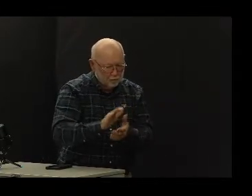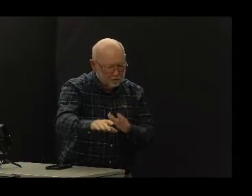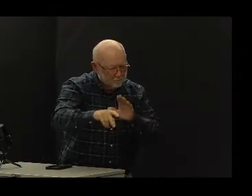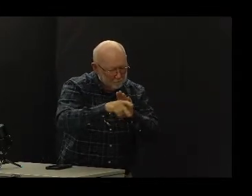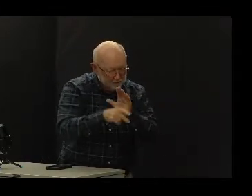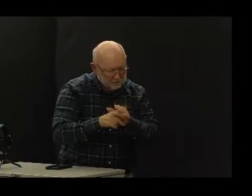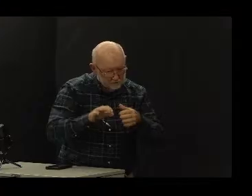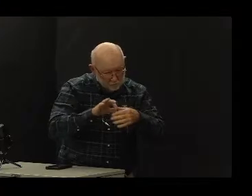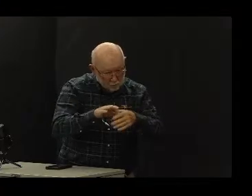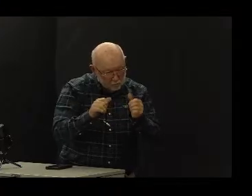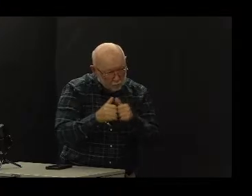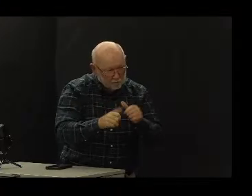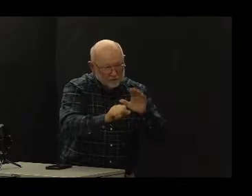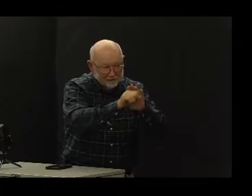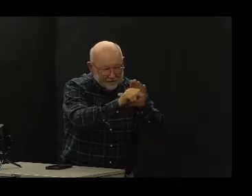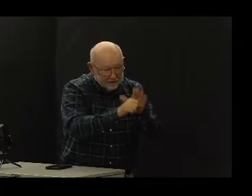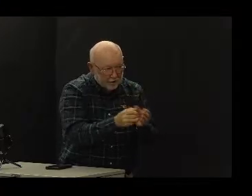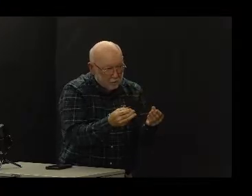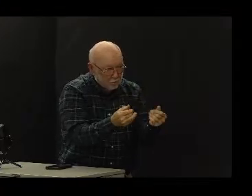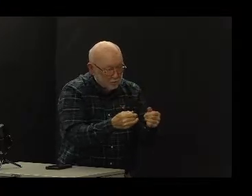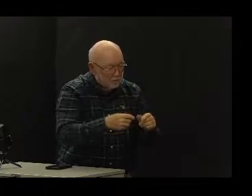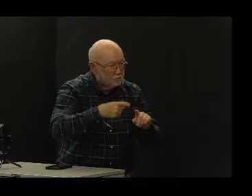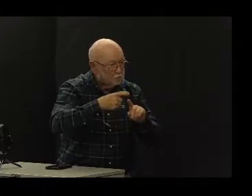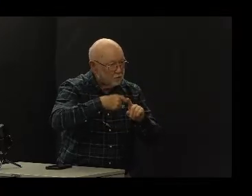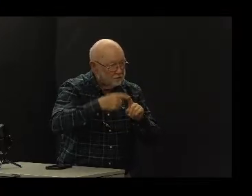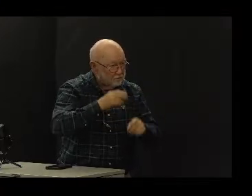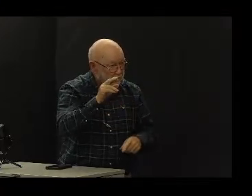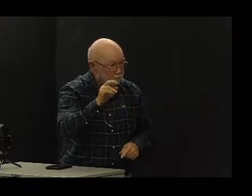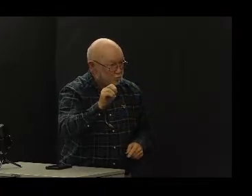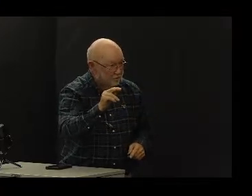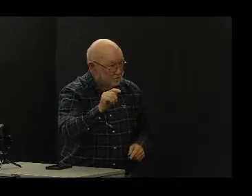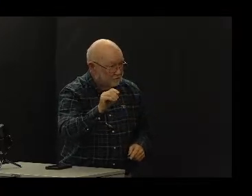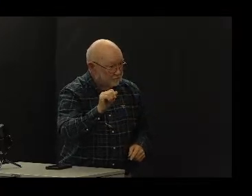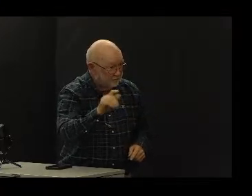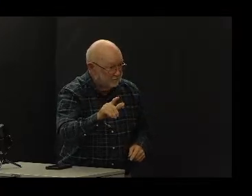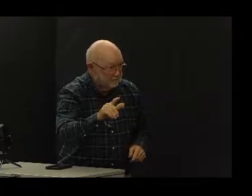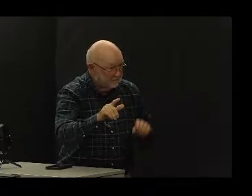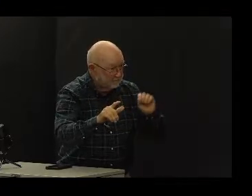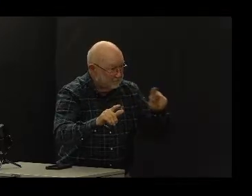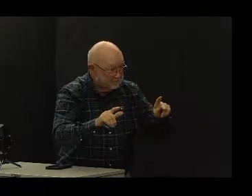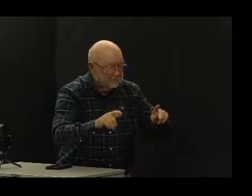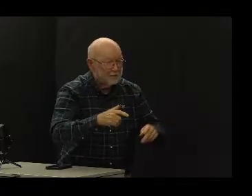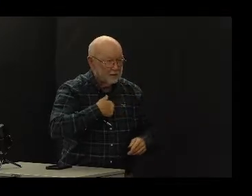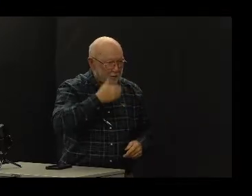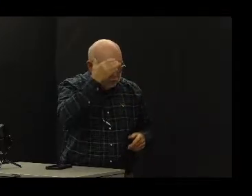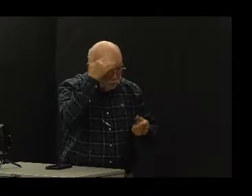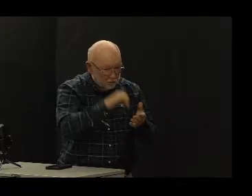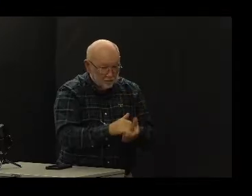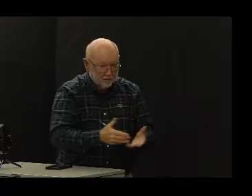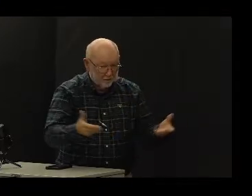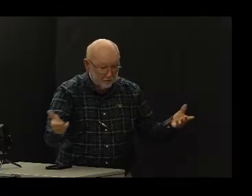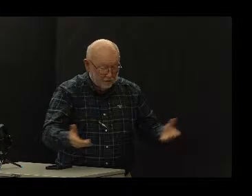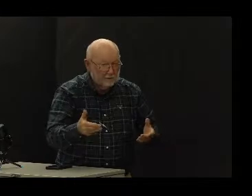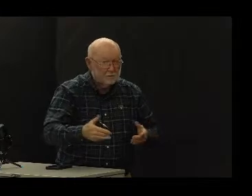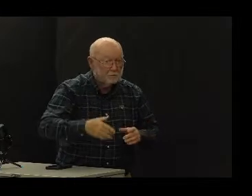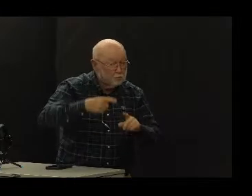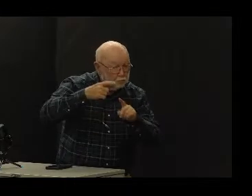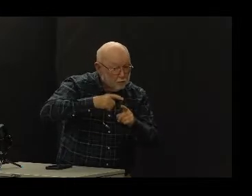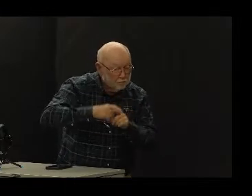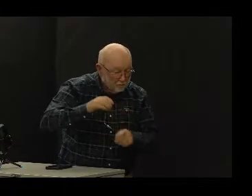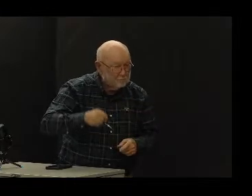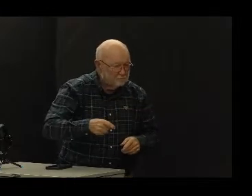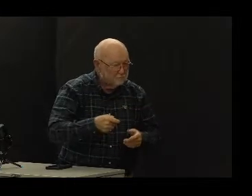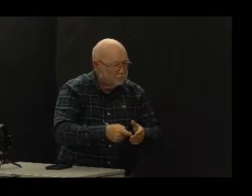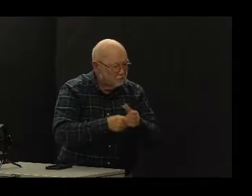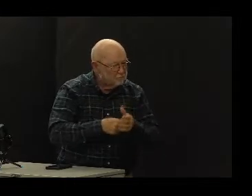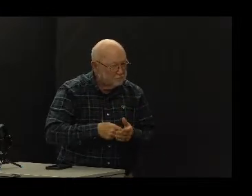to understand the school policy in regards to state property rental. So I know